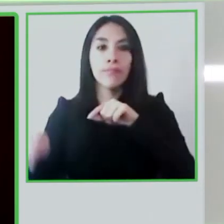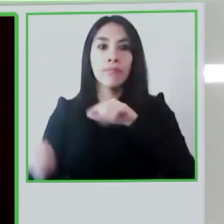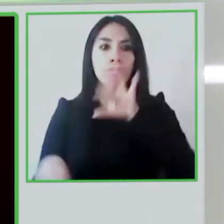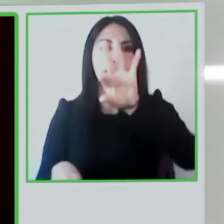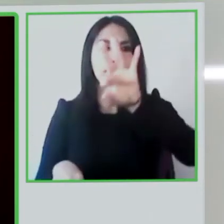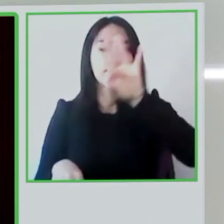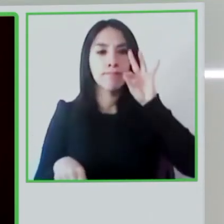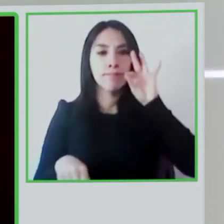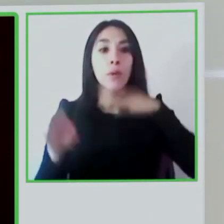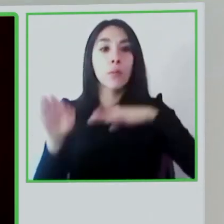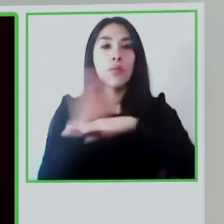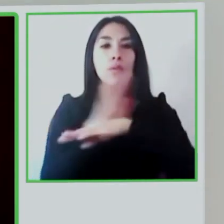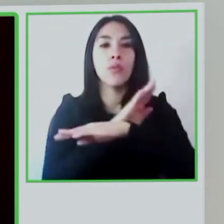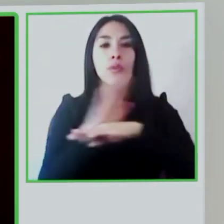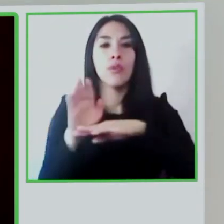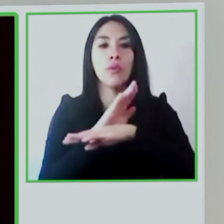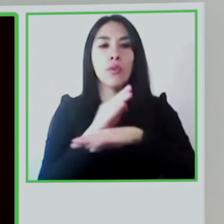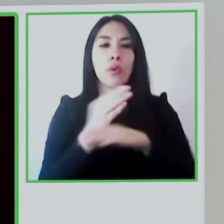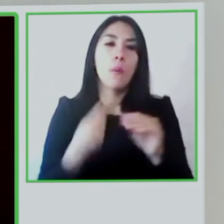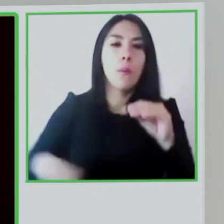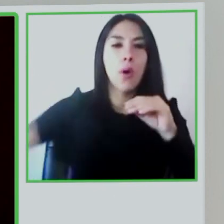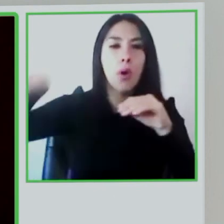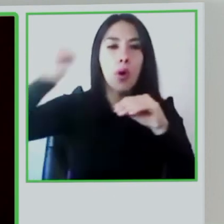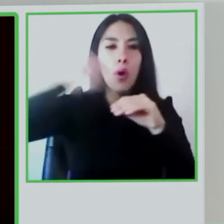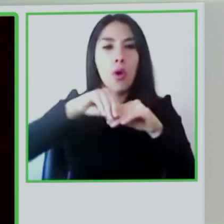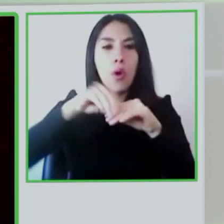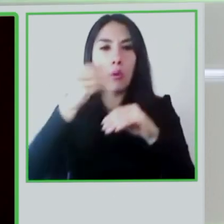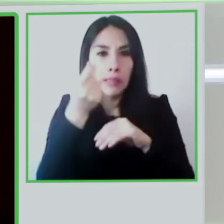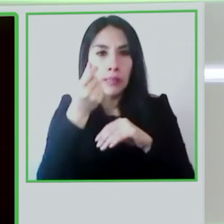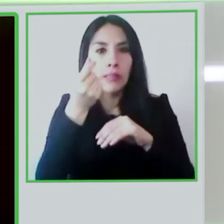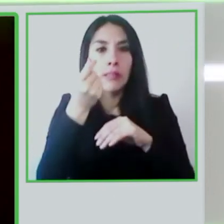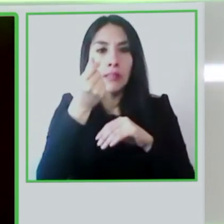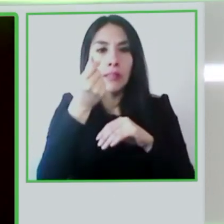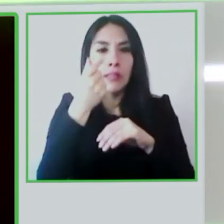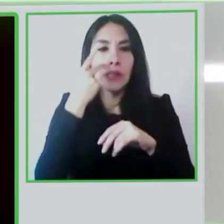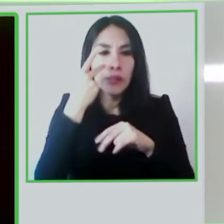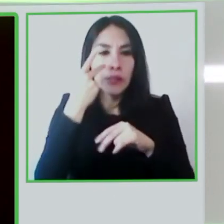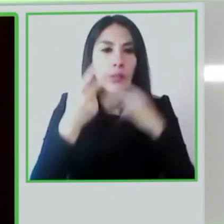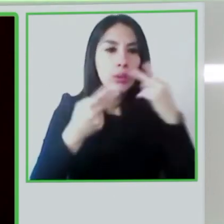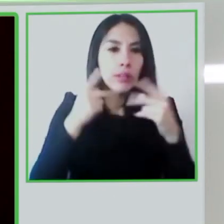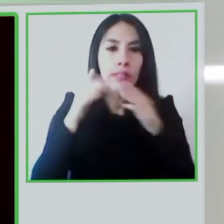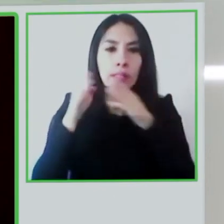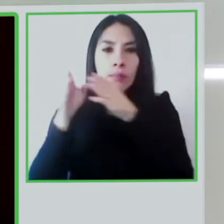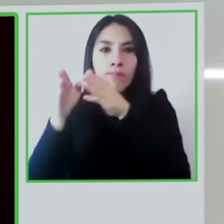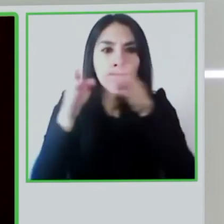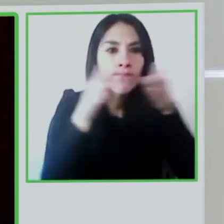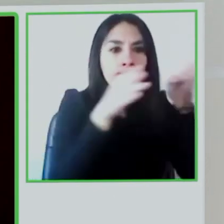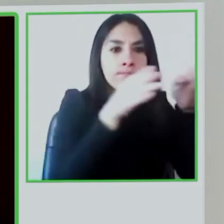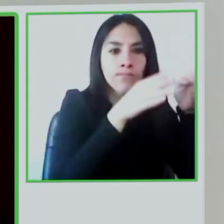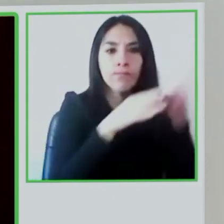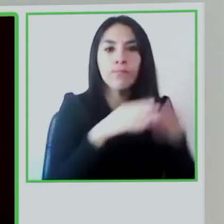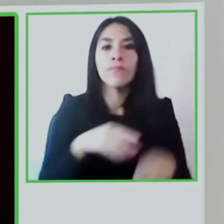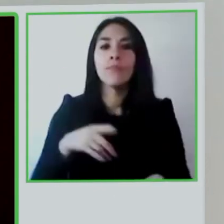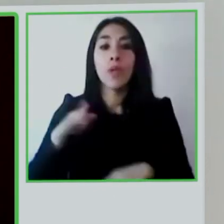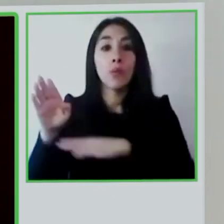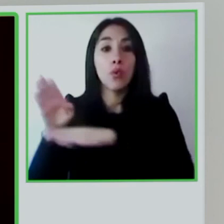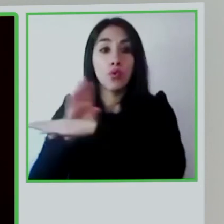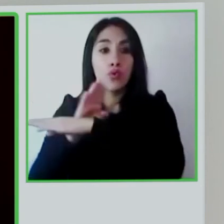or the most valuable 500. There are organizations all over the world that participate in the